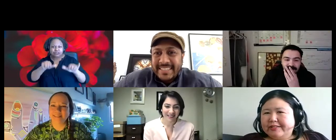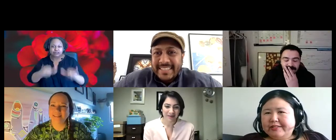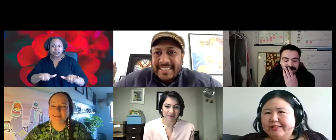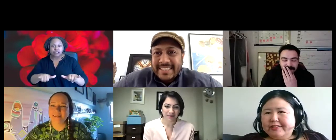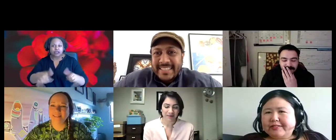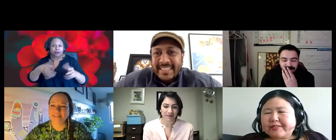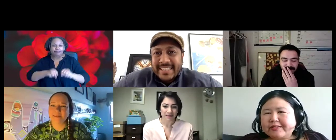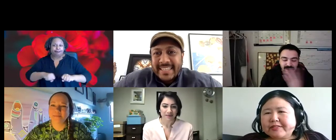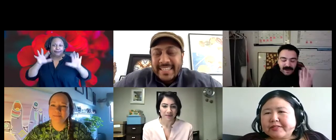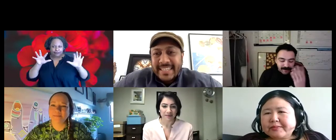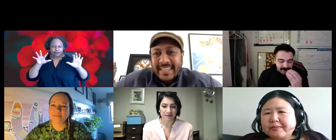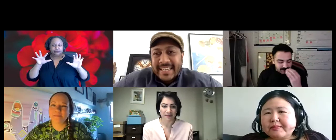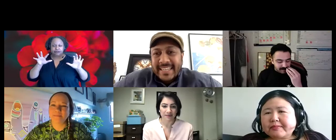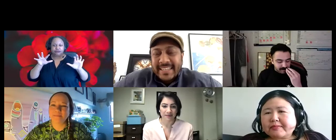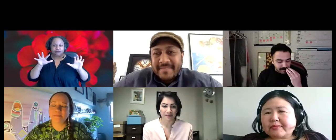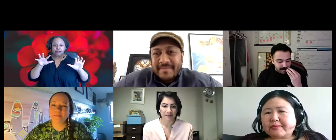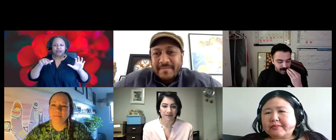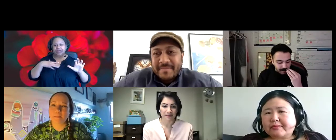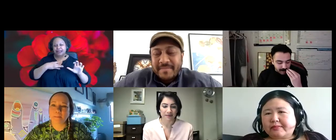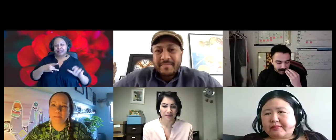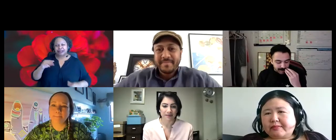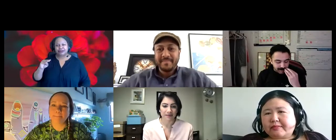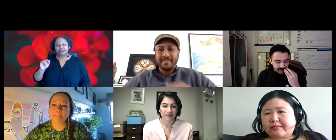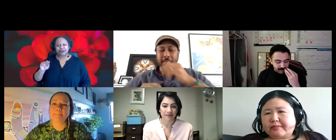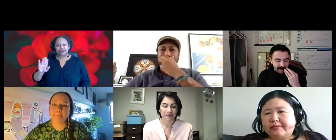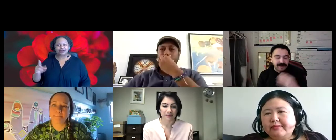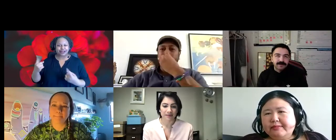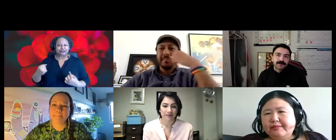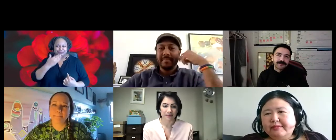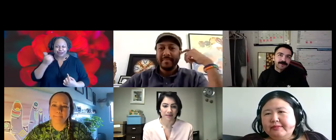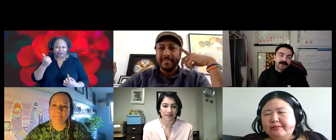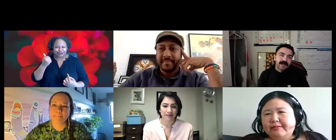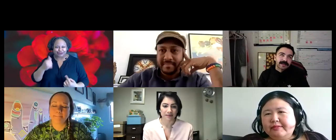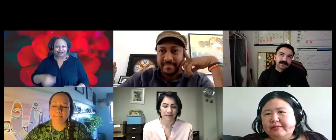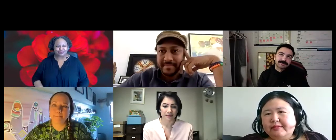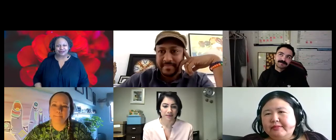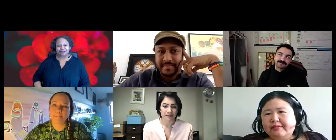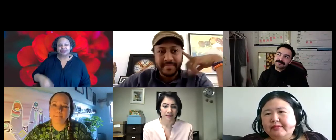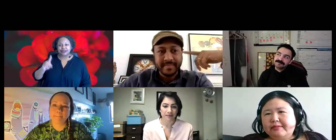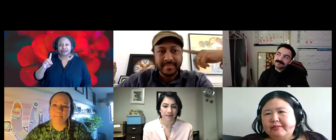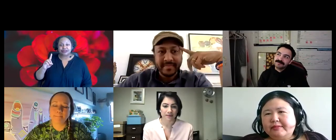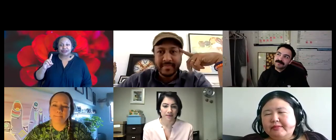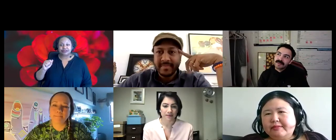Yeah, and I would say it's both, but I think there's also